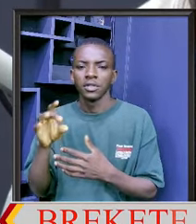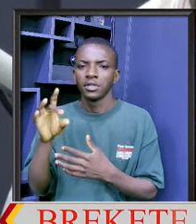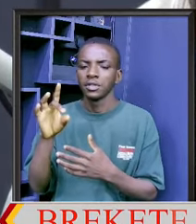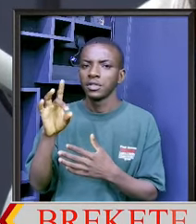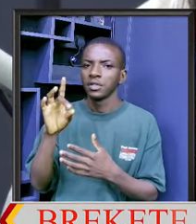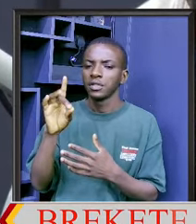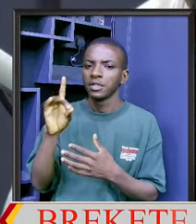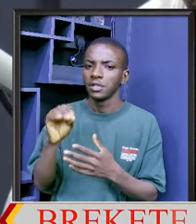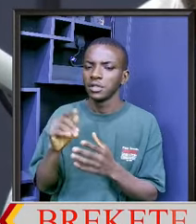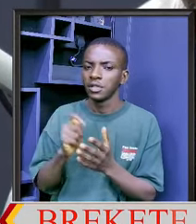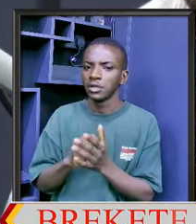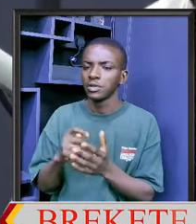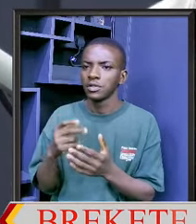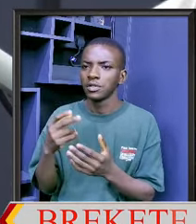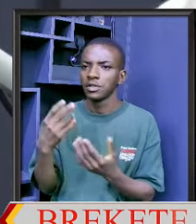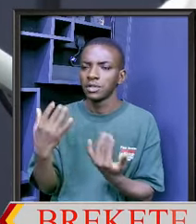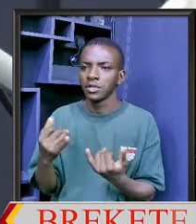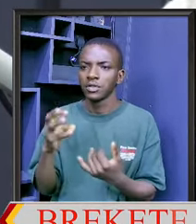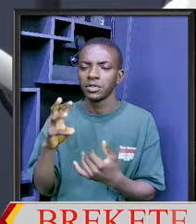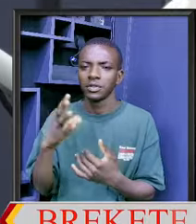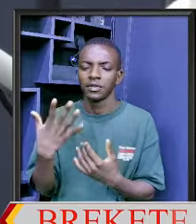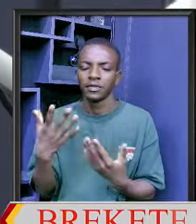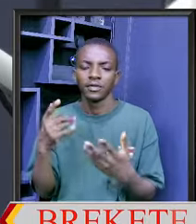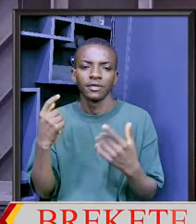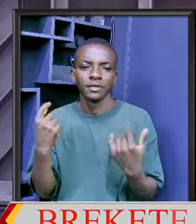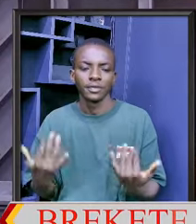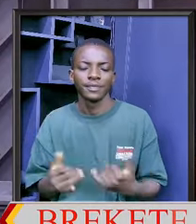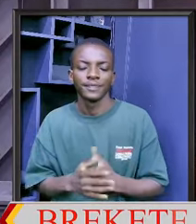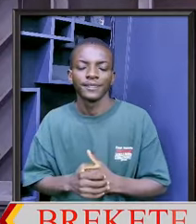60. 65 now. Una no go